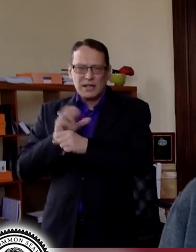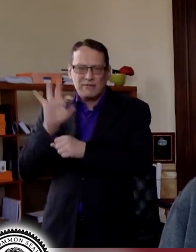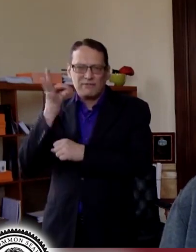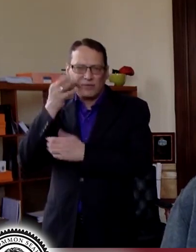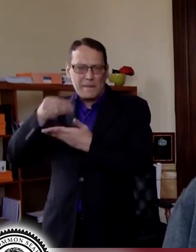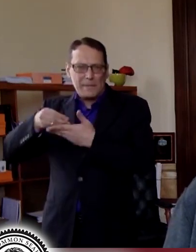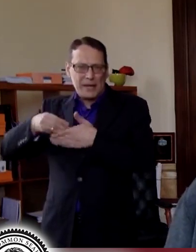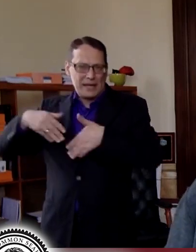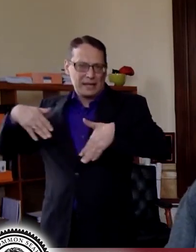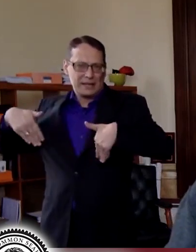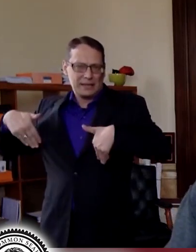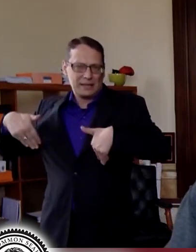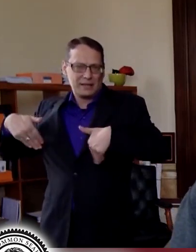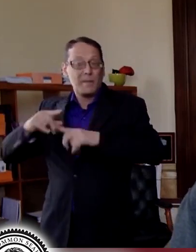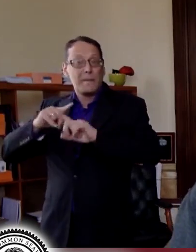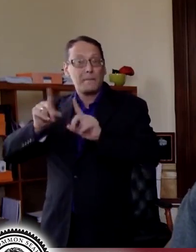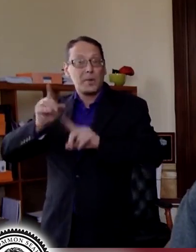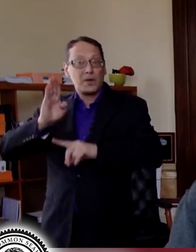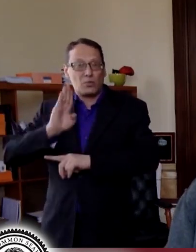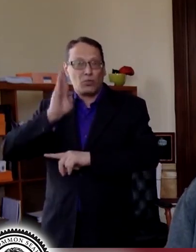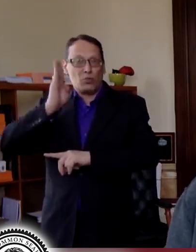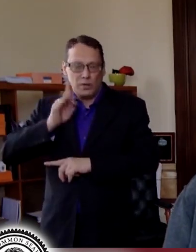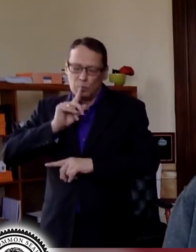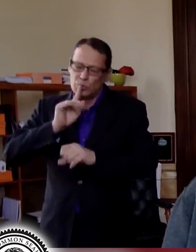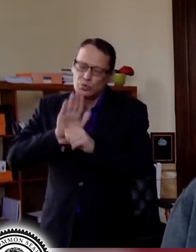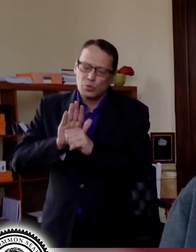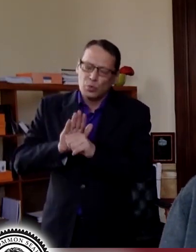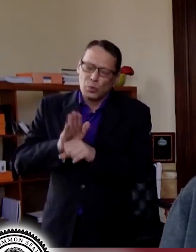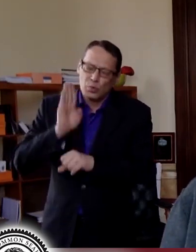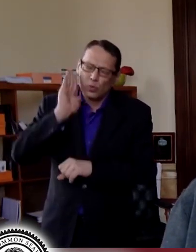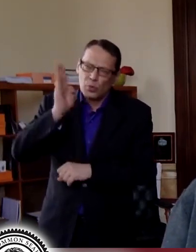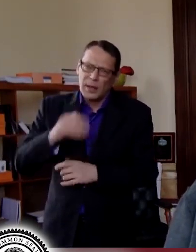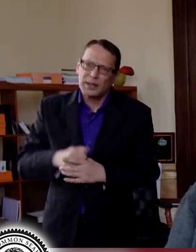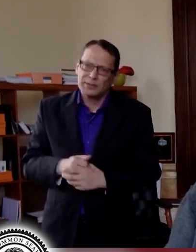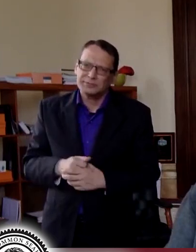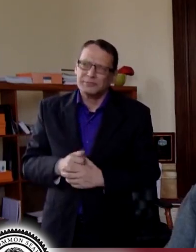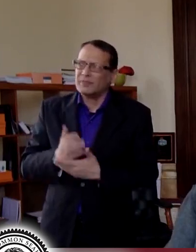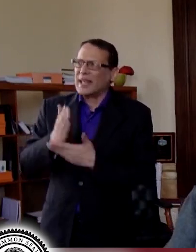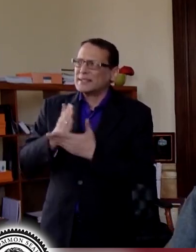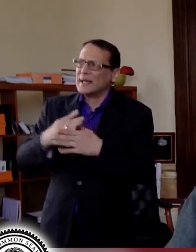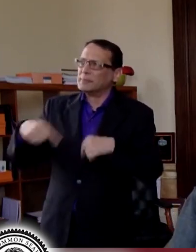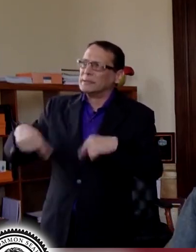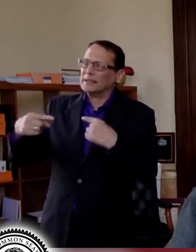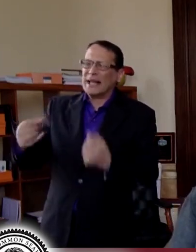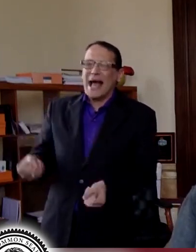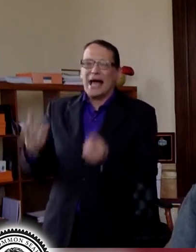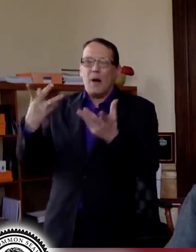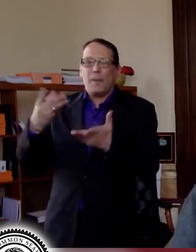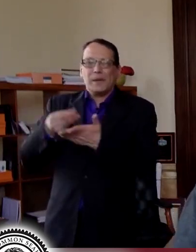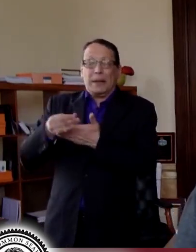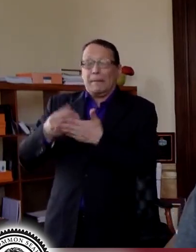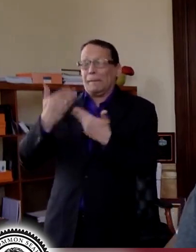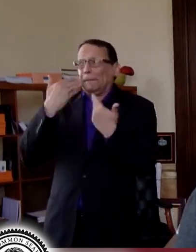yet, but we believe that we're going to. We're sure that we're going. Some controversy about what the amount will be,